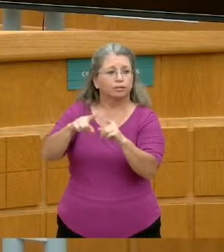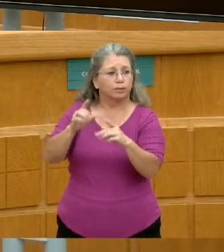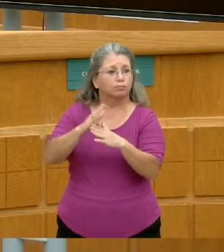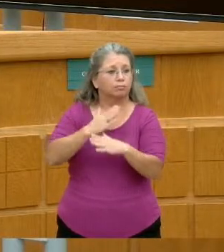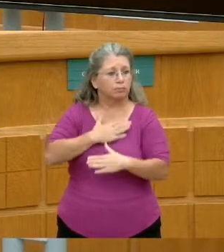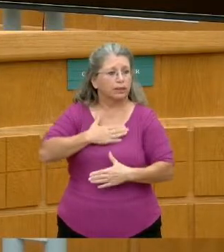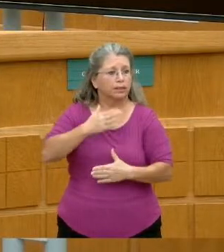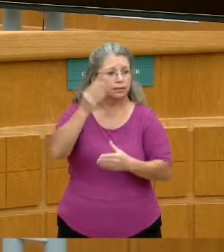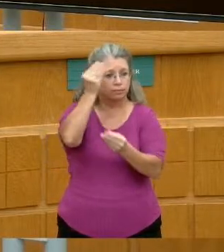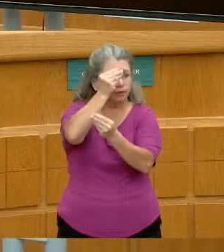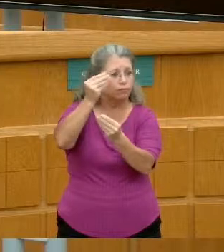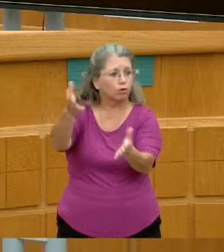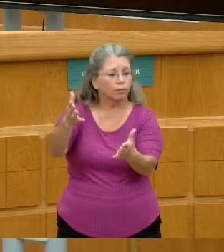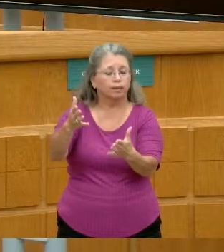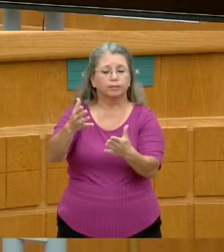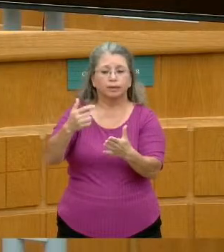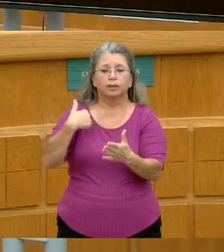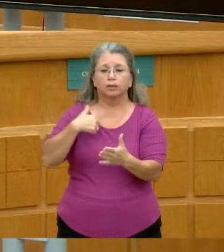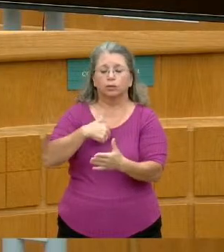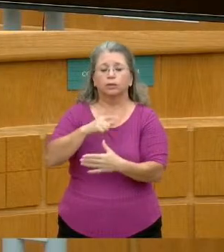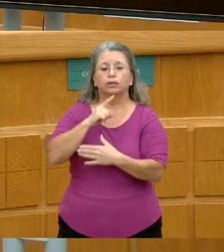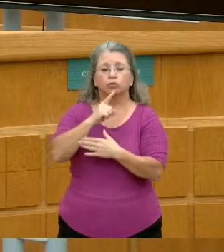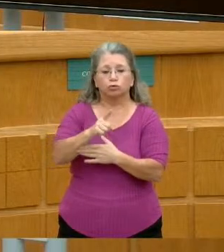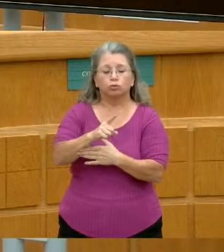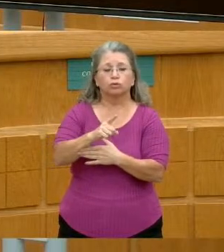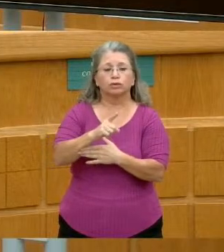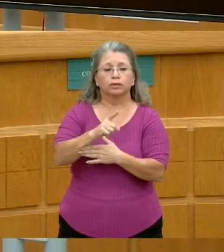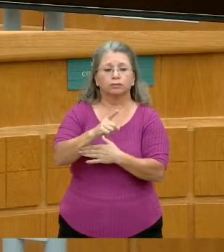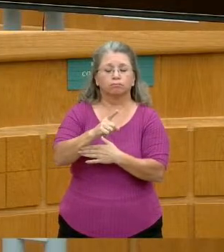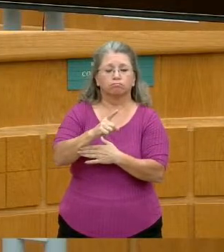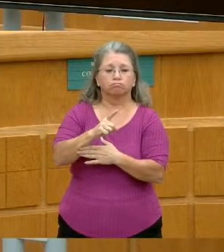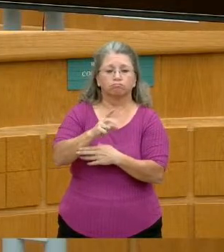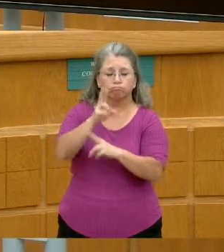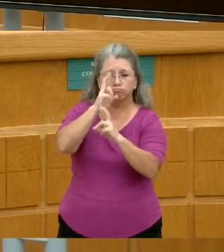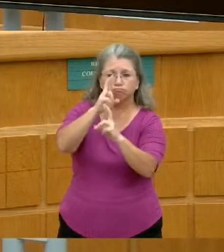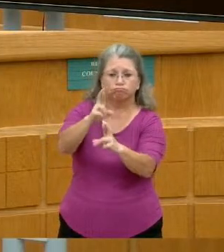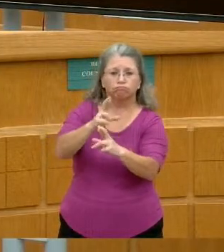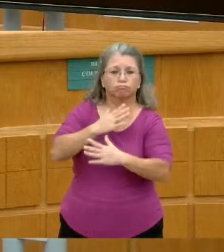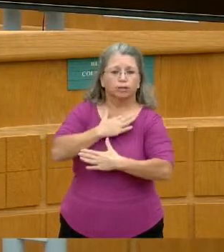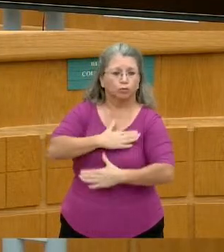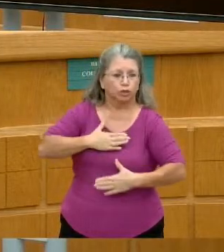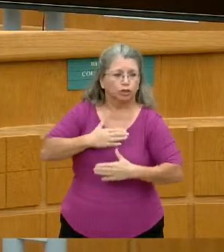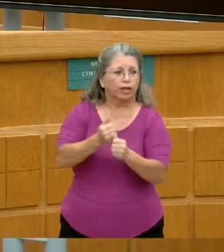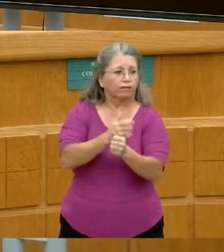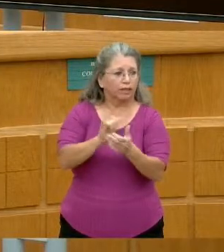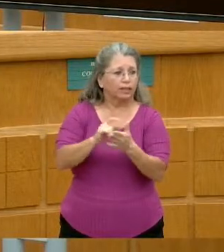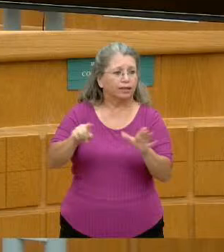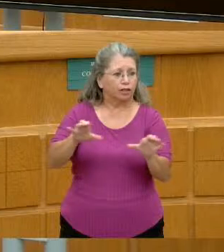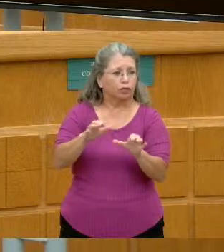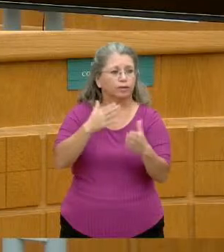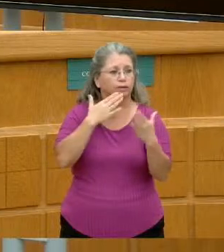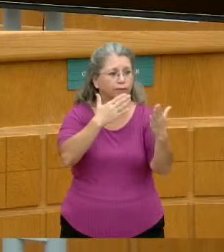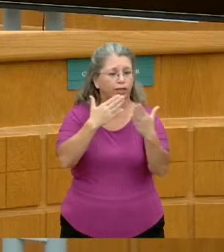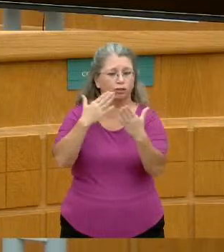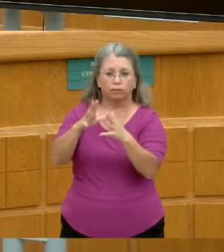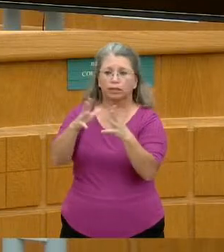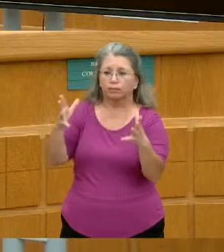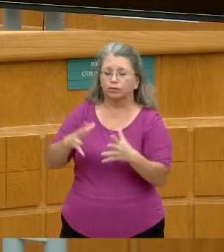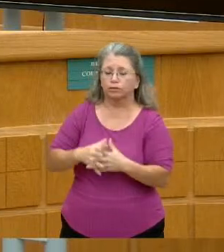have a great admiration and appreciation for all they're doing and what you're doing. Thank you very much.